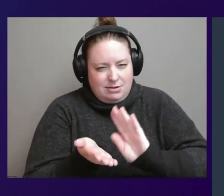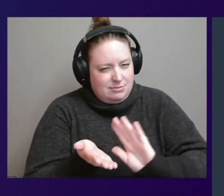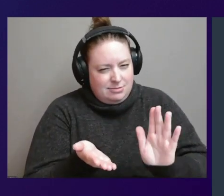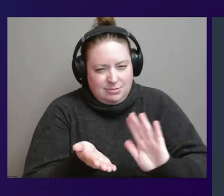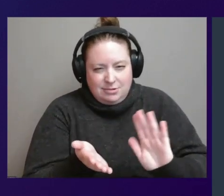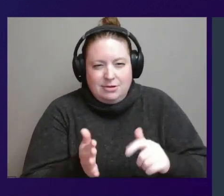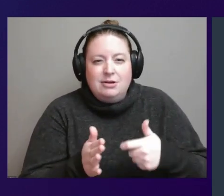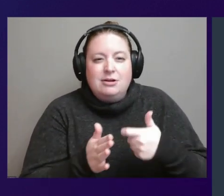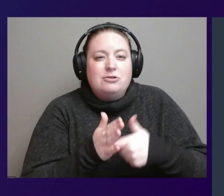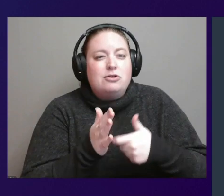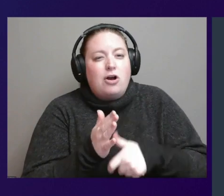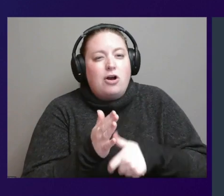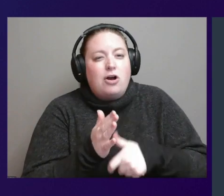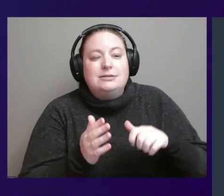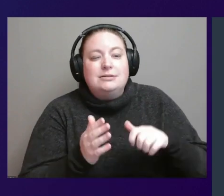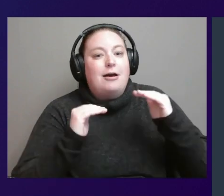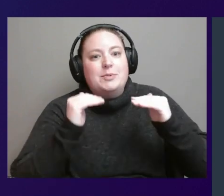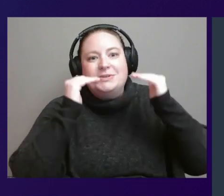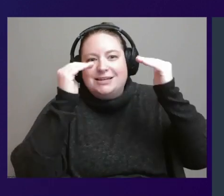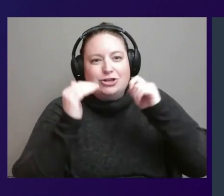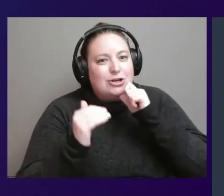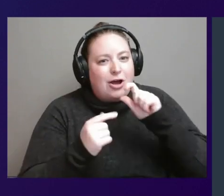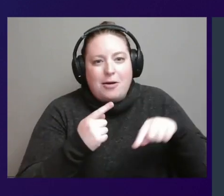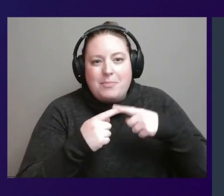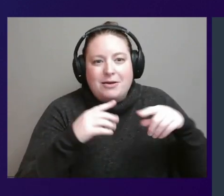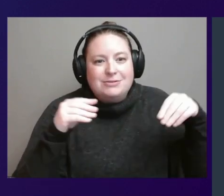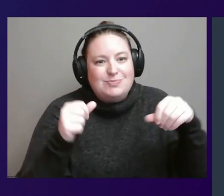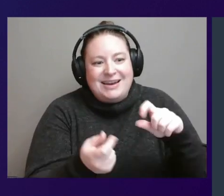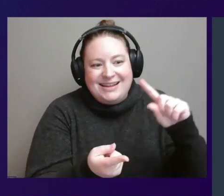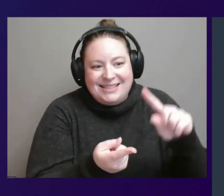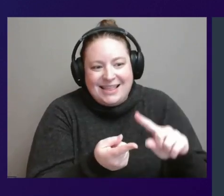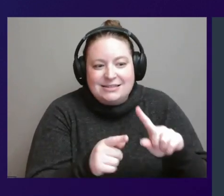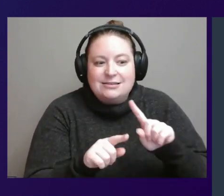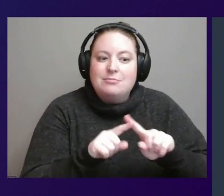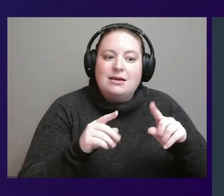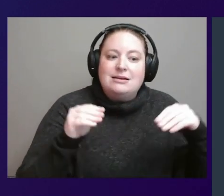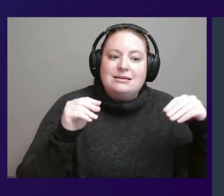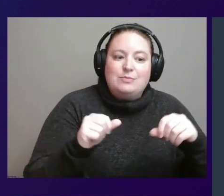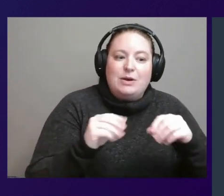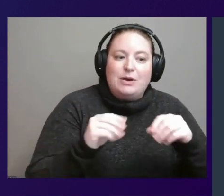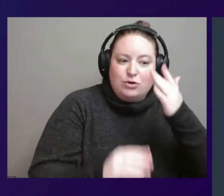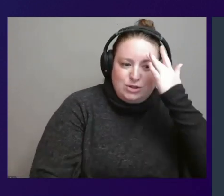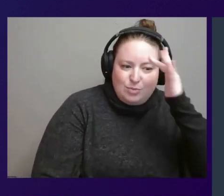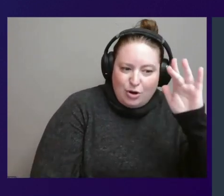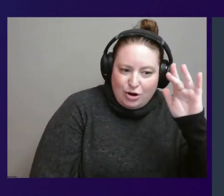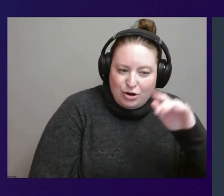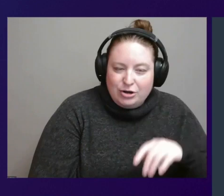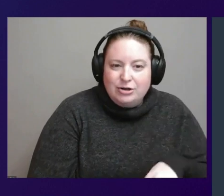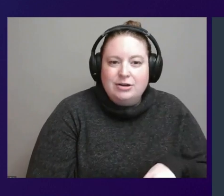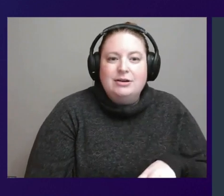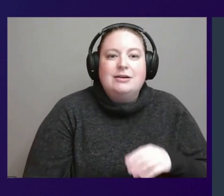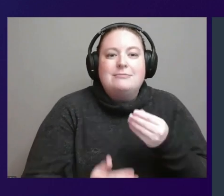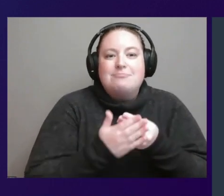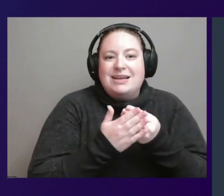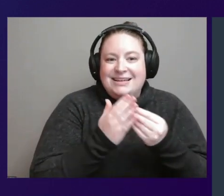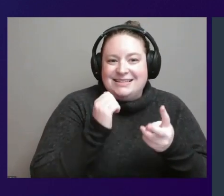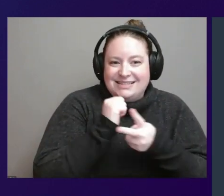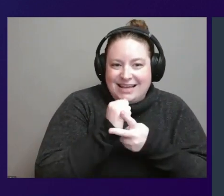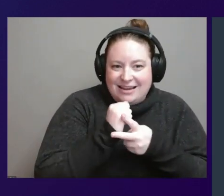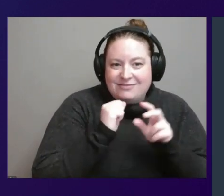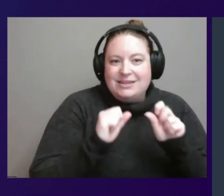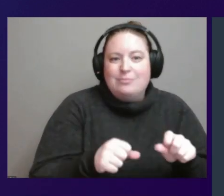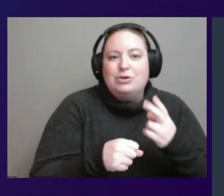about spending less. It is, in fact, about spending smarter, looking at how money saved can be harnessed to fuel business